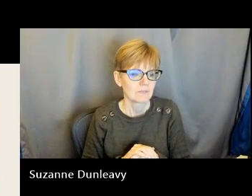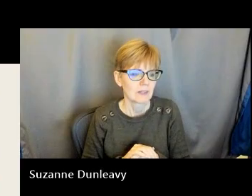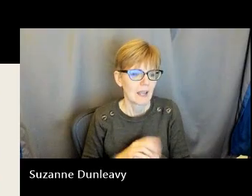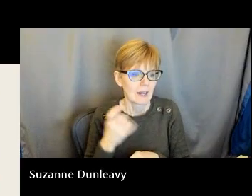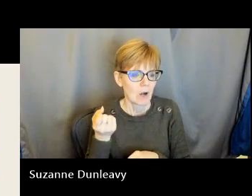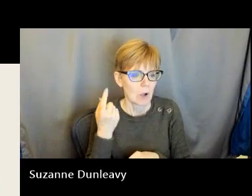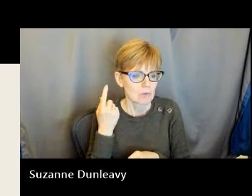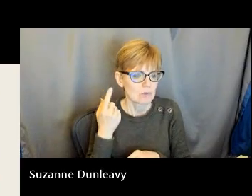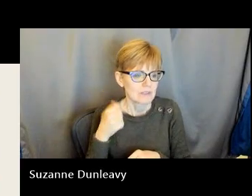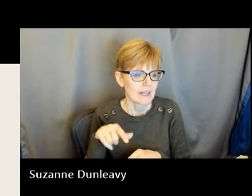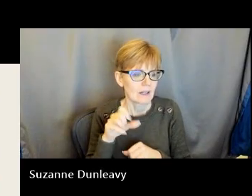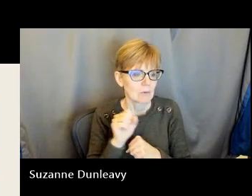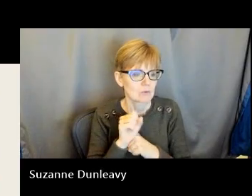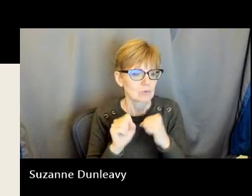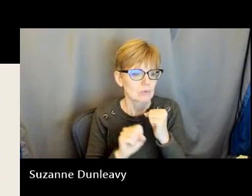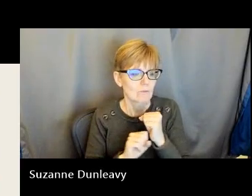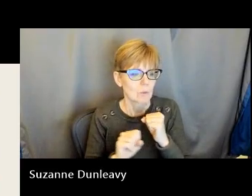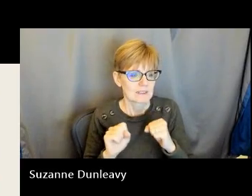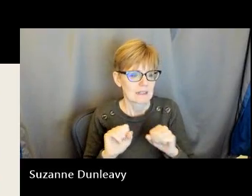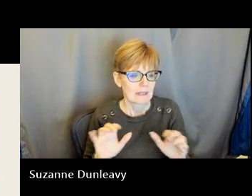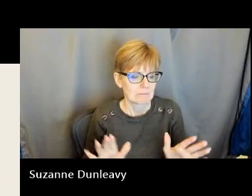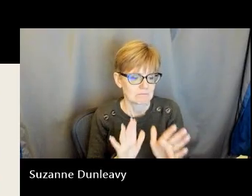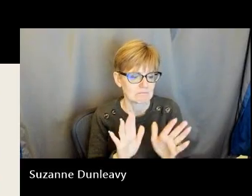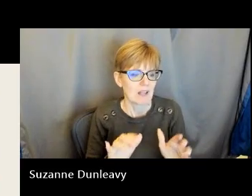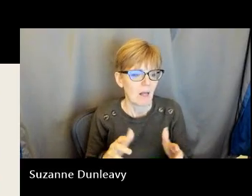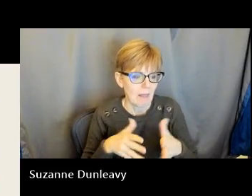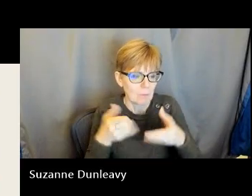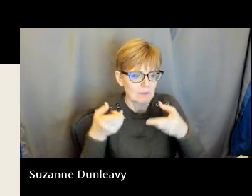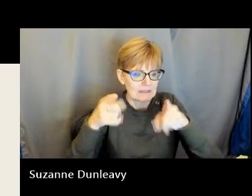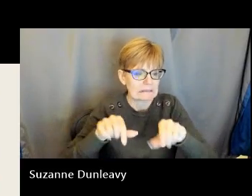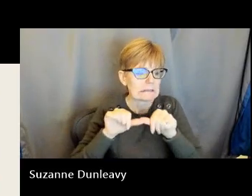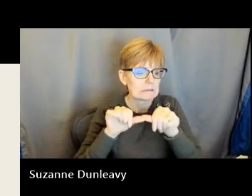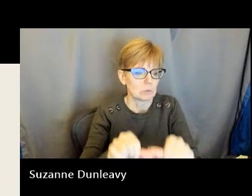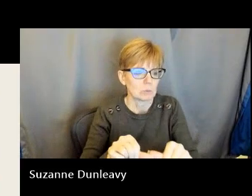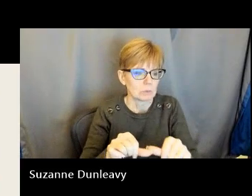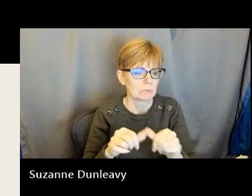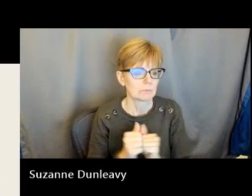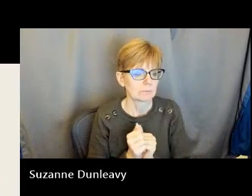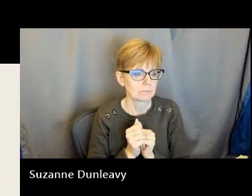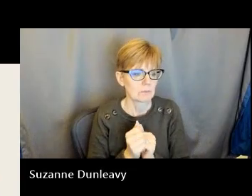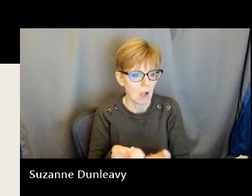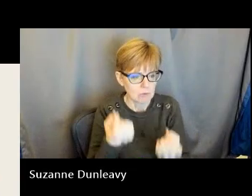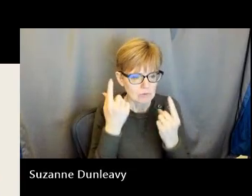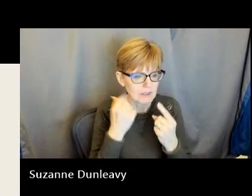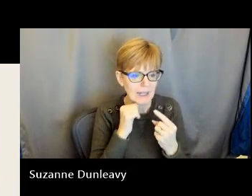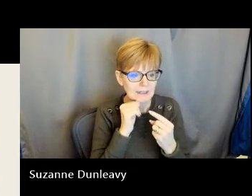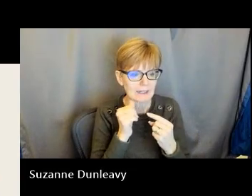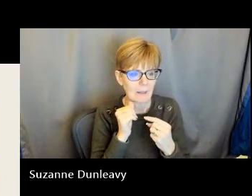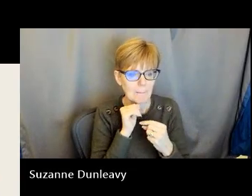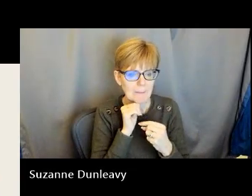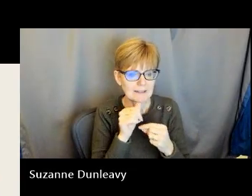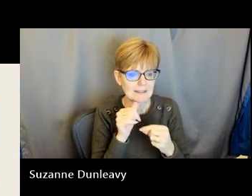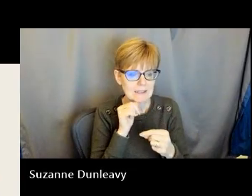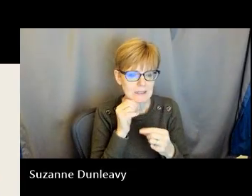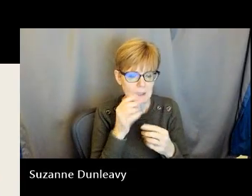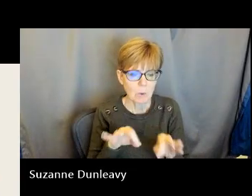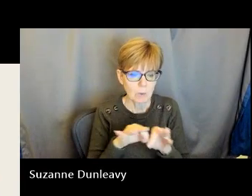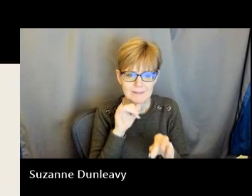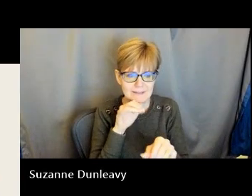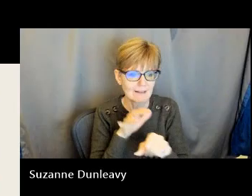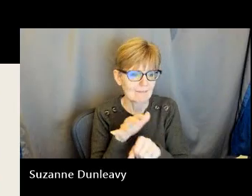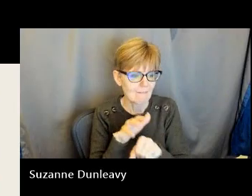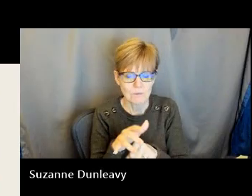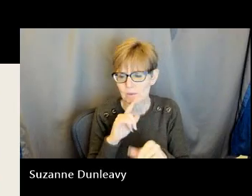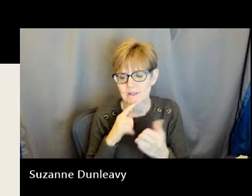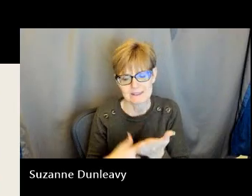exist is important, and we don't talk about them enough, but health inequities persist persist not because we lack data, but because